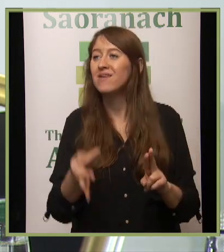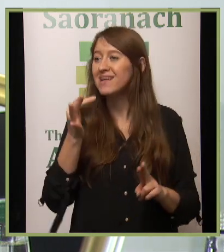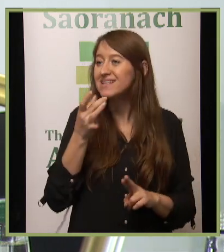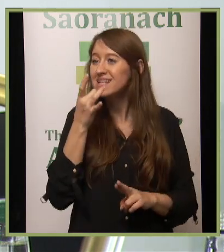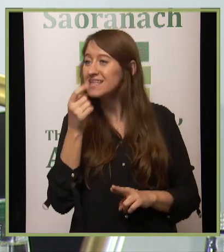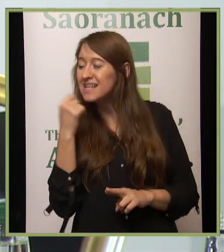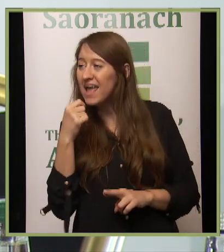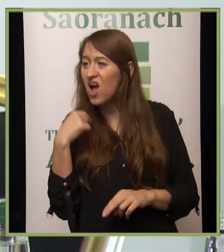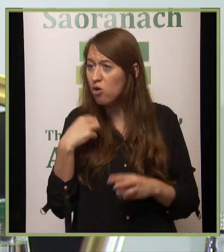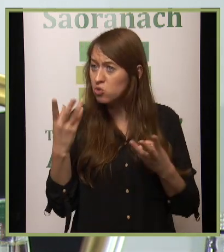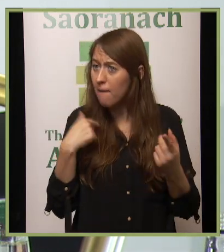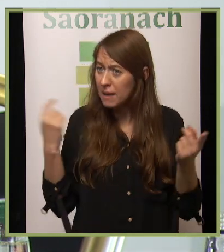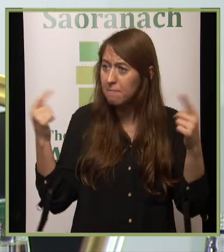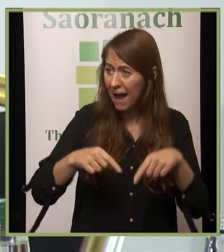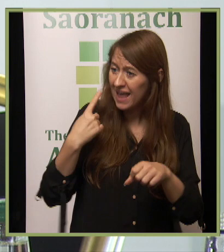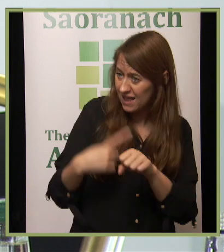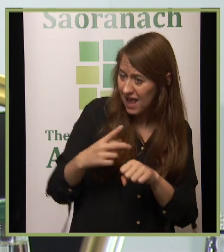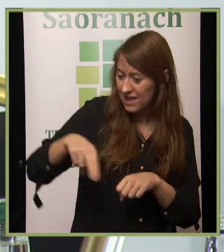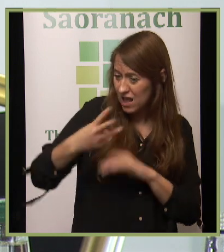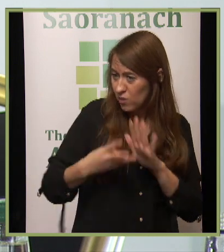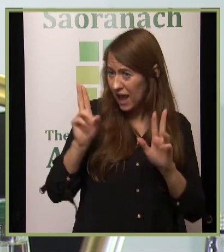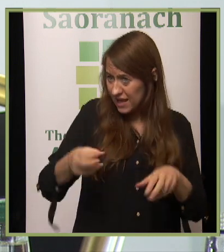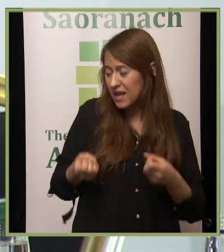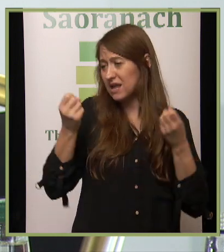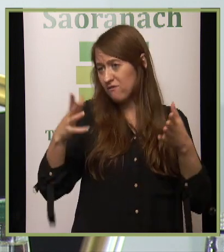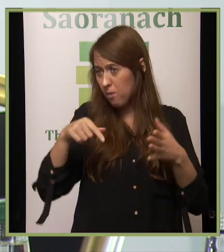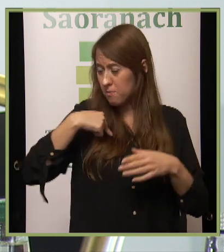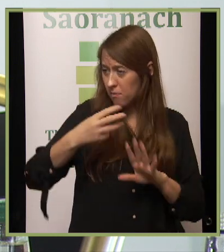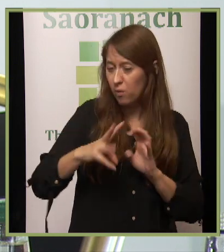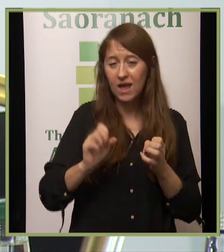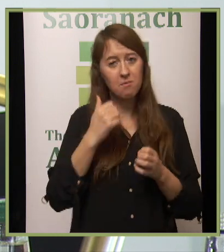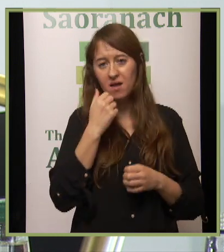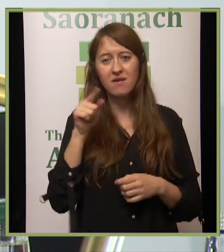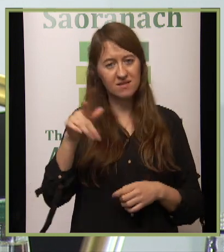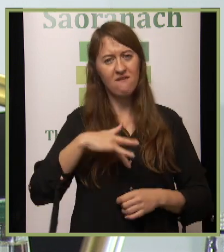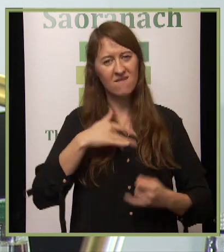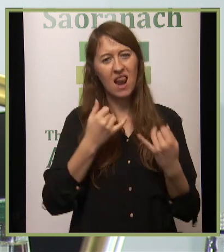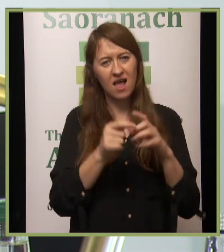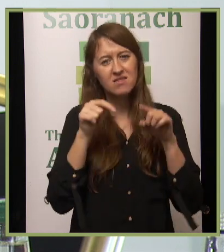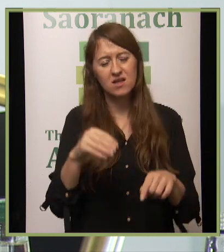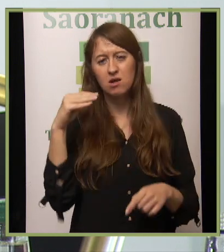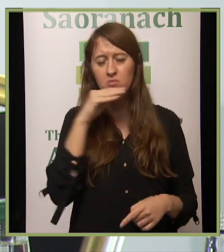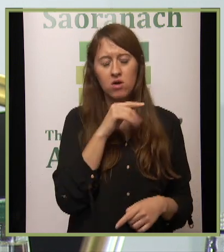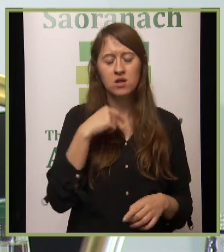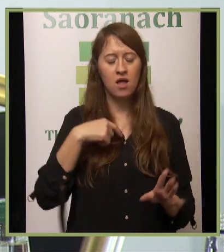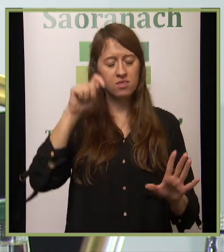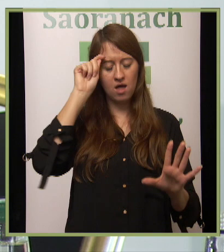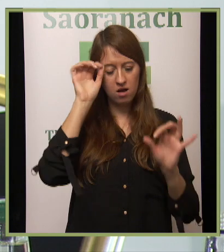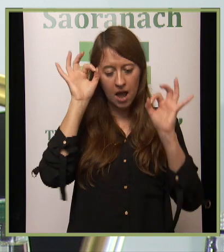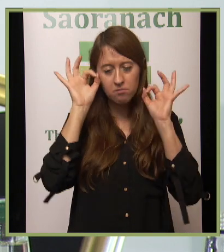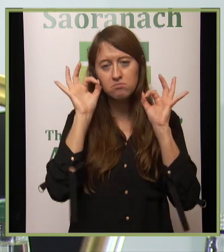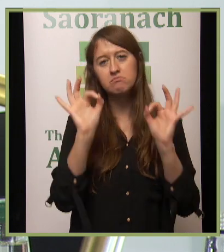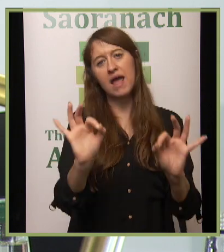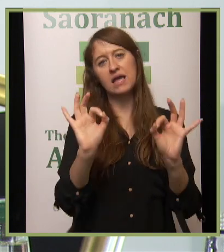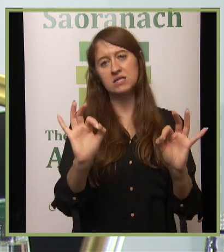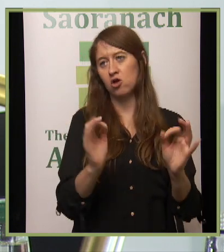I can give up my weekend for free because I think this is important enough to do. Like, it is amazing, I think, across the